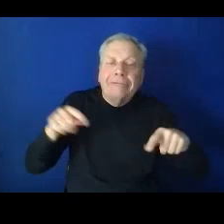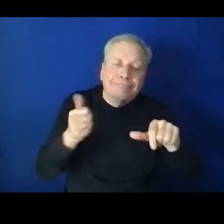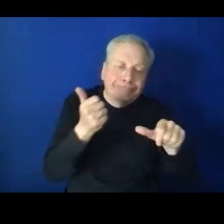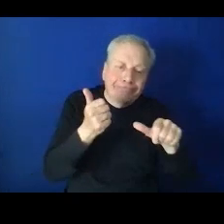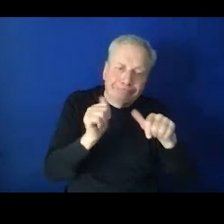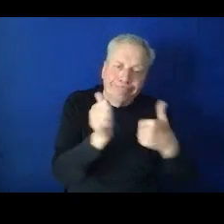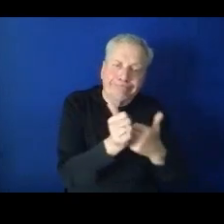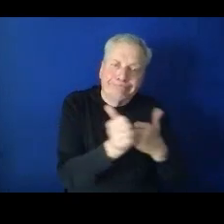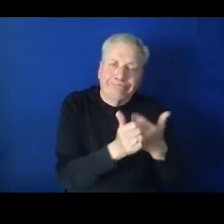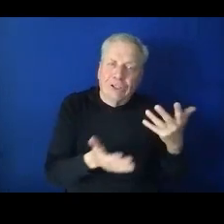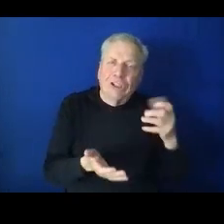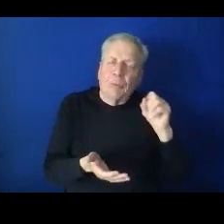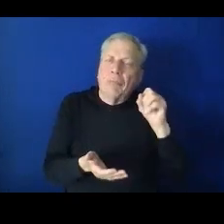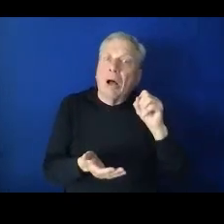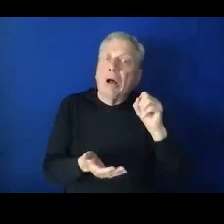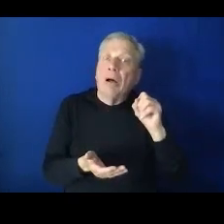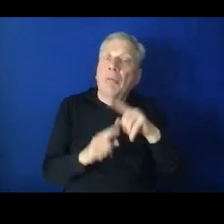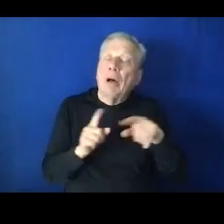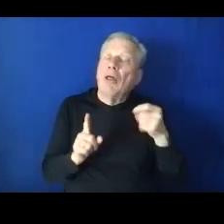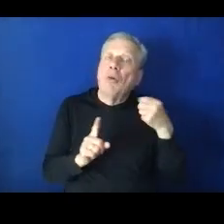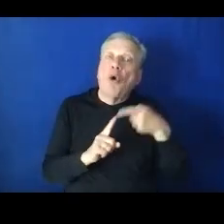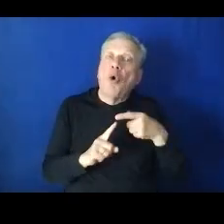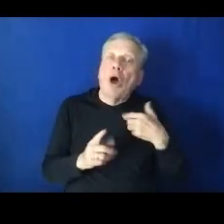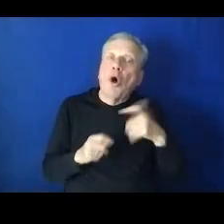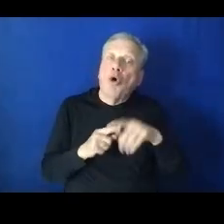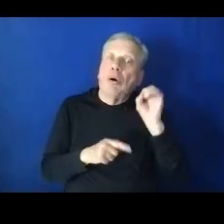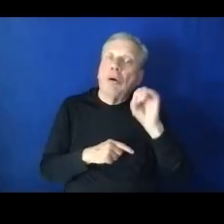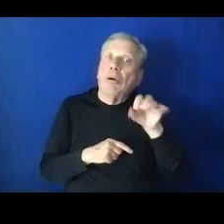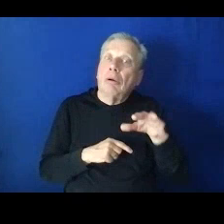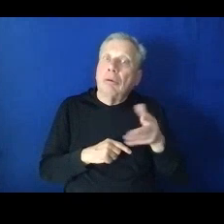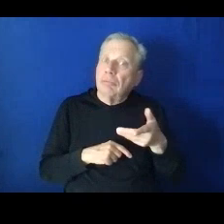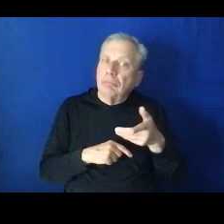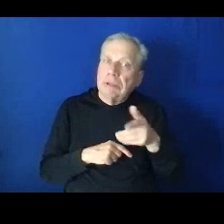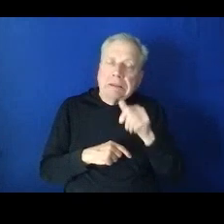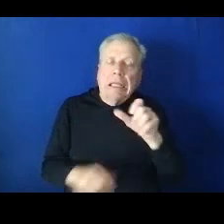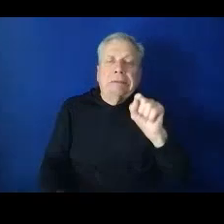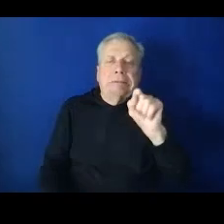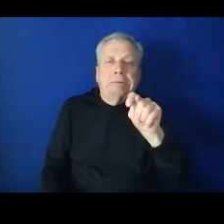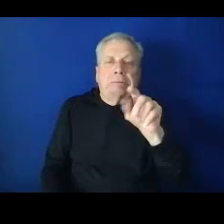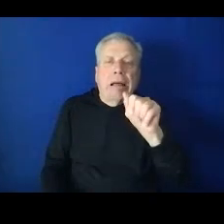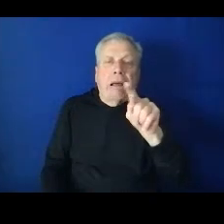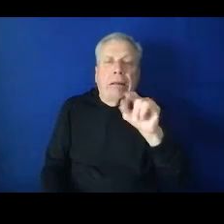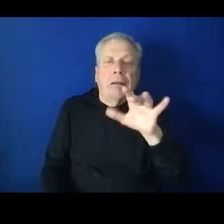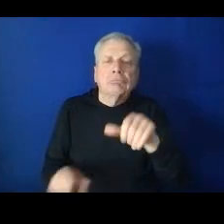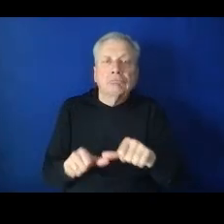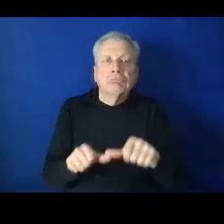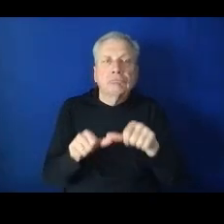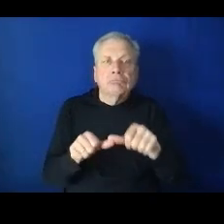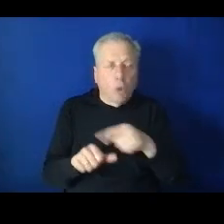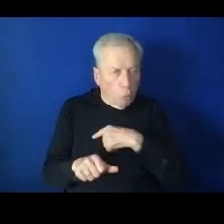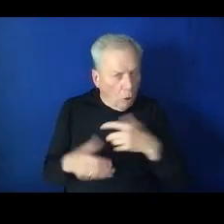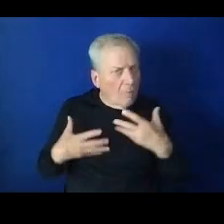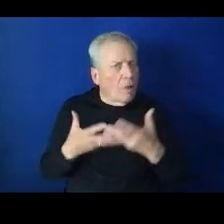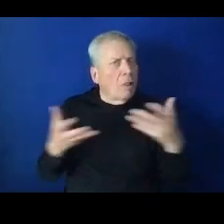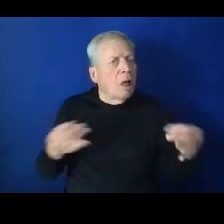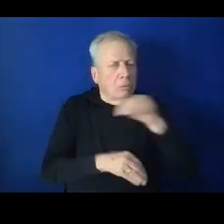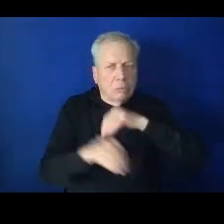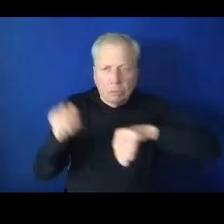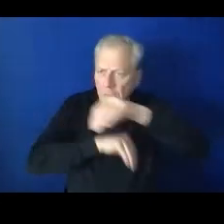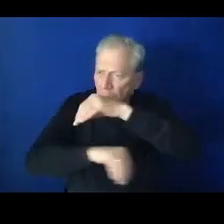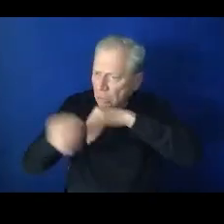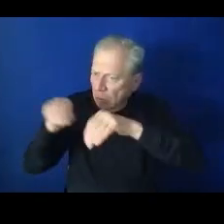things. But the point I really wanted to make is it's not static. And we have a lot of movement in the park between